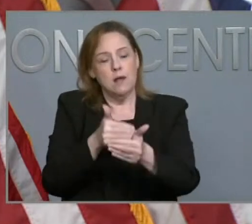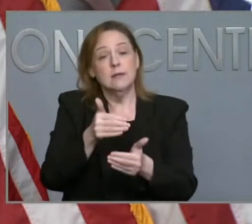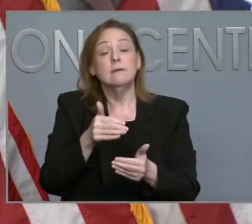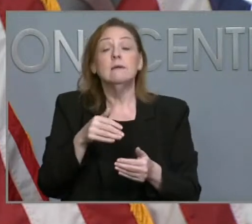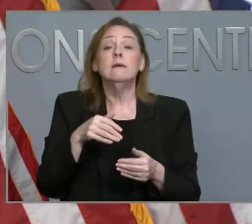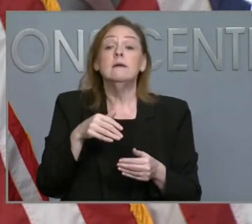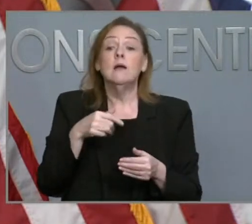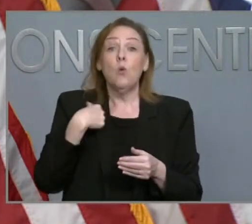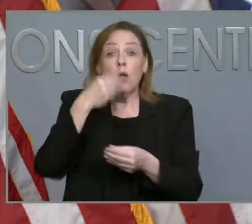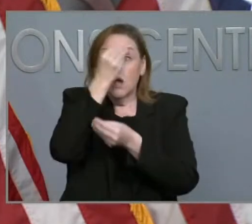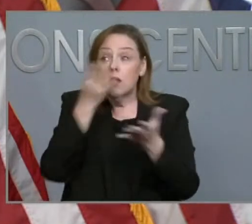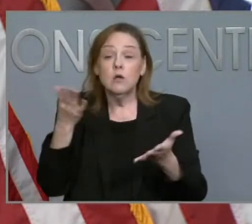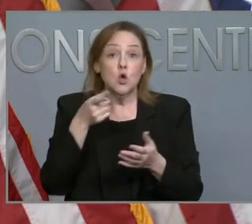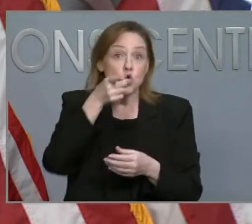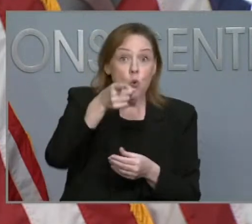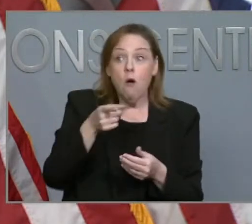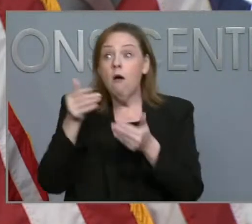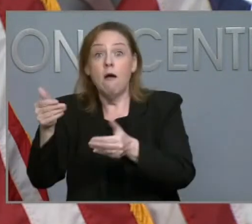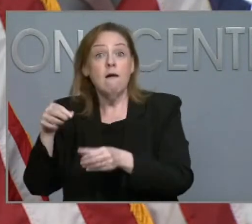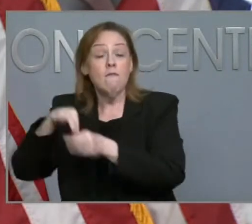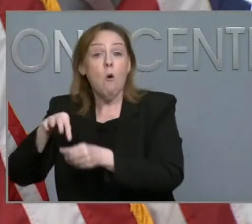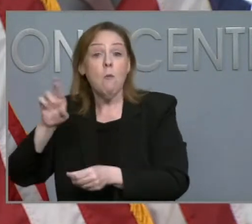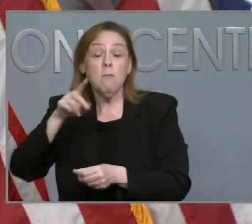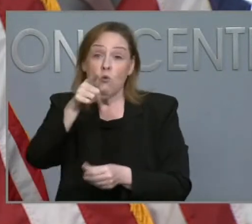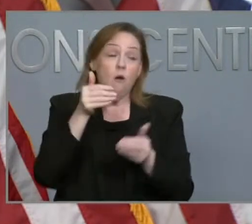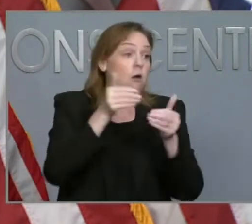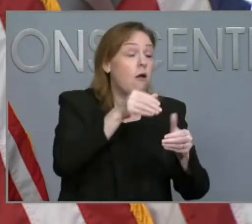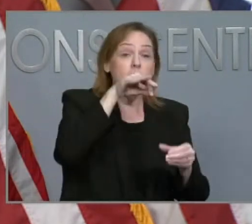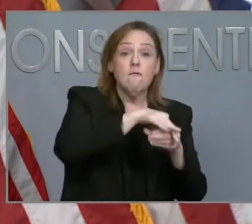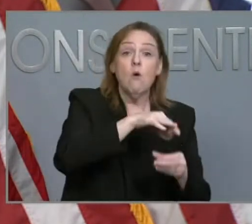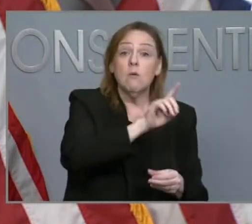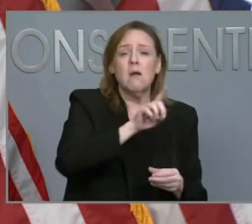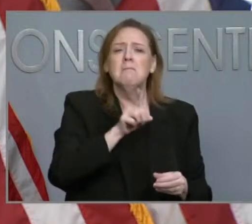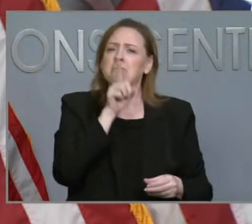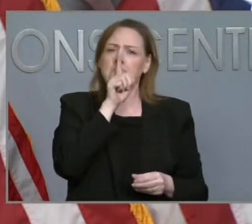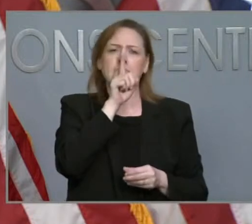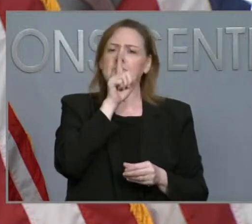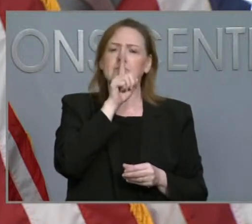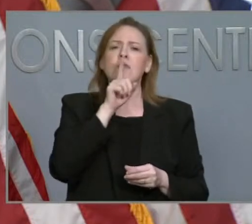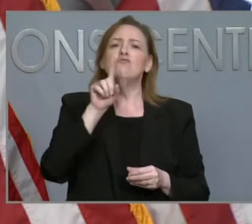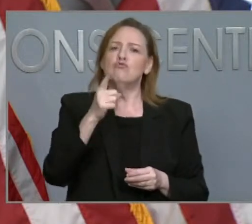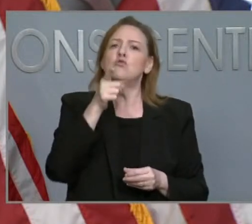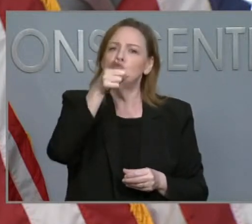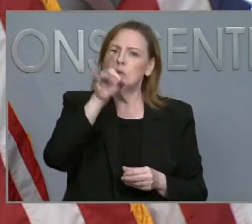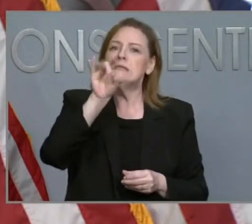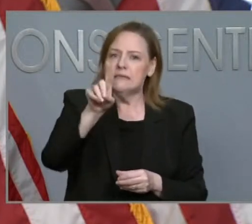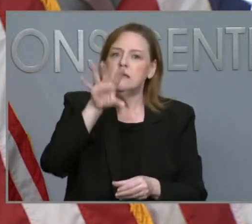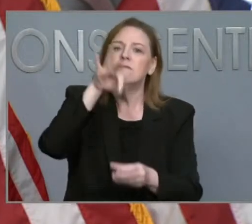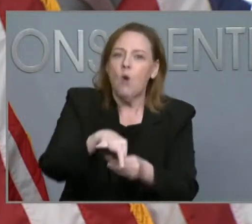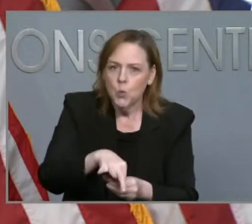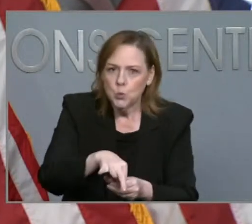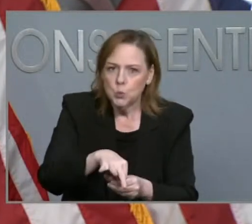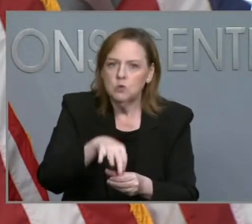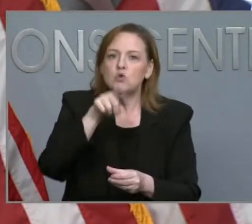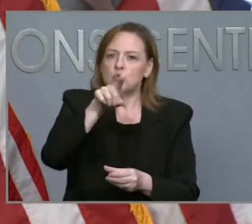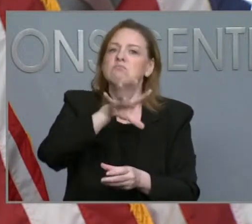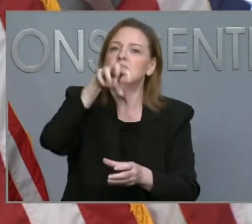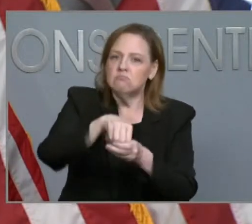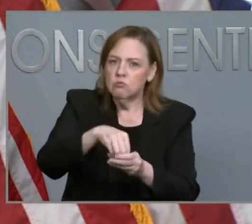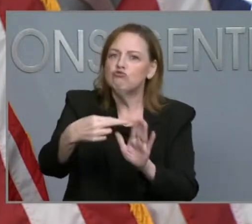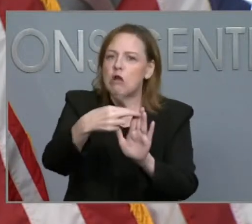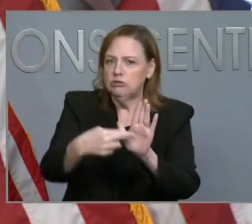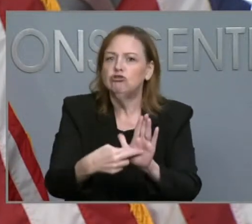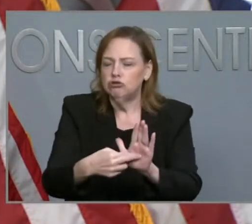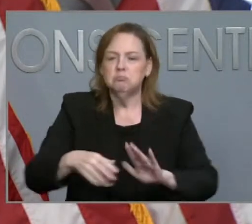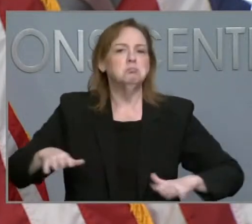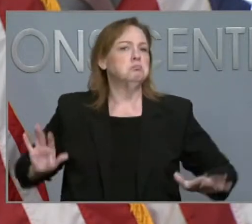voted. It is simply known that you participated in the election, and so this is there's a